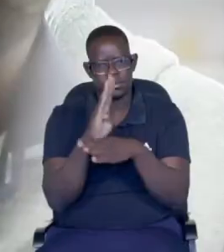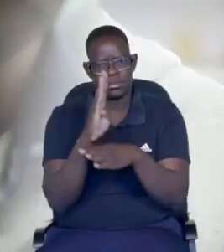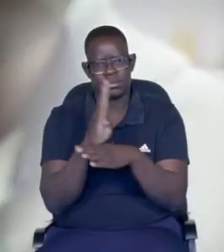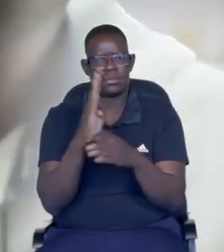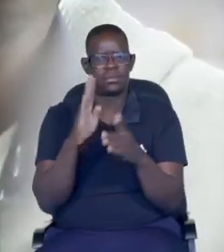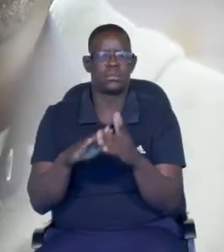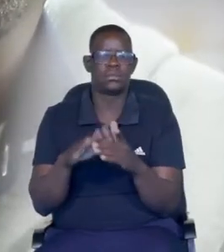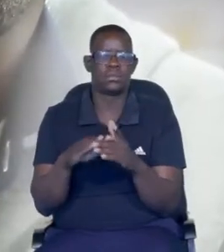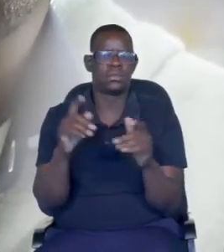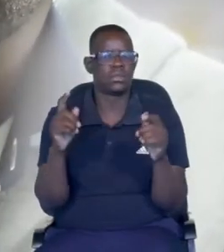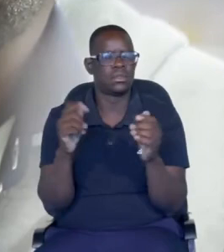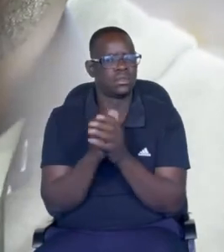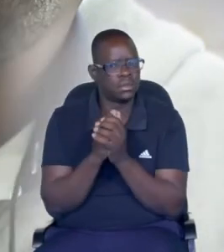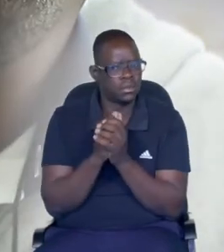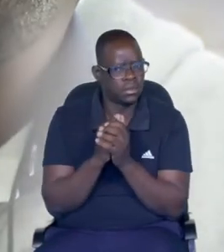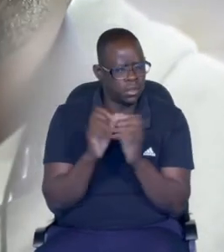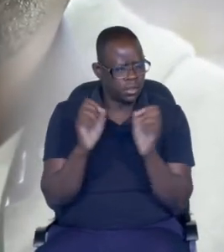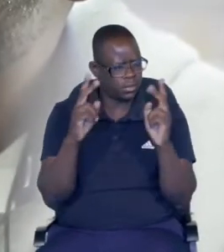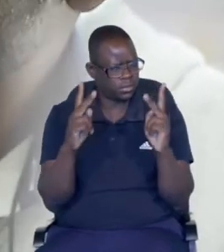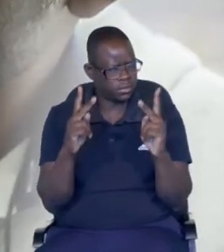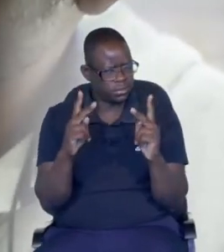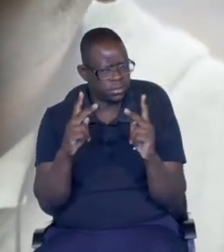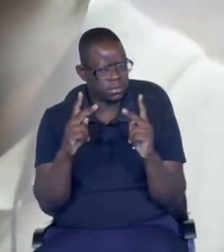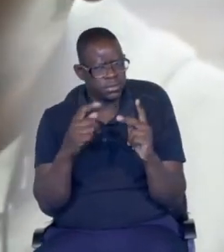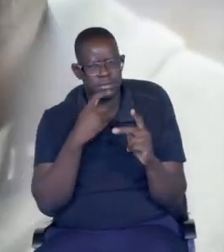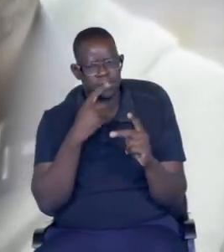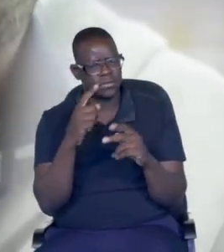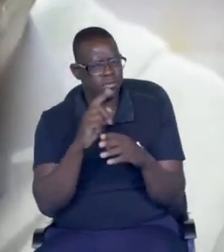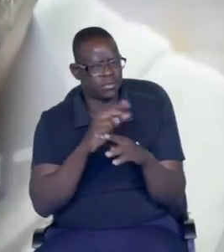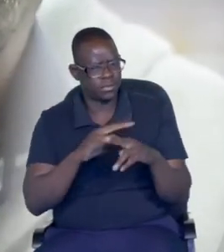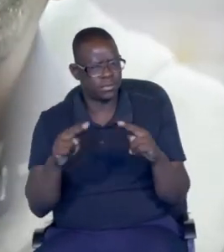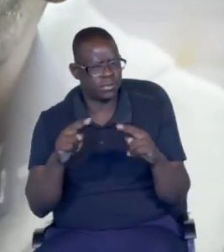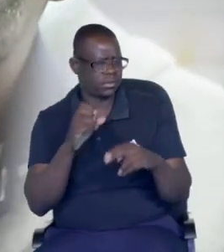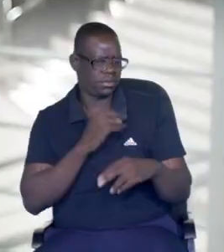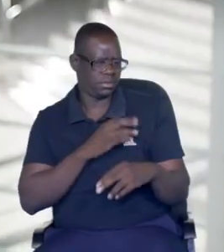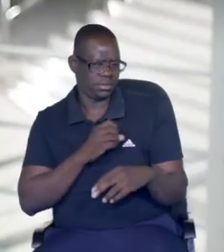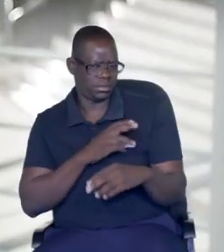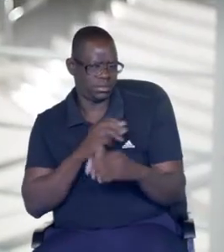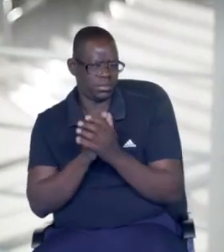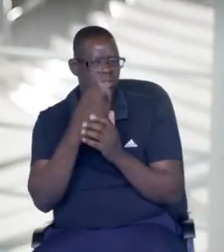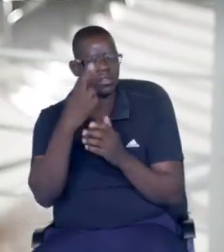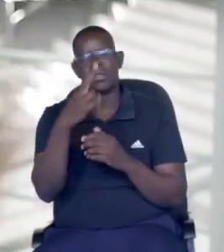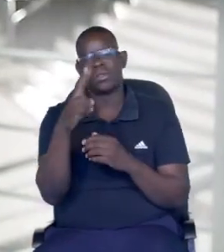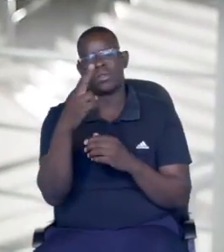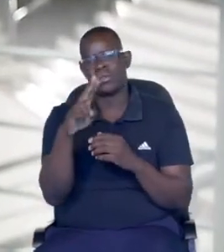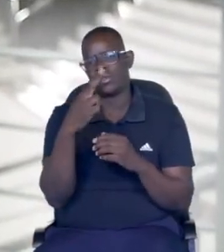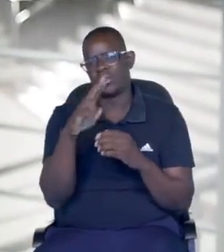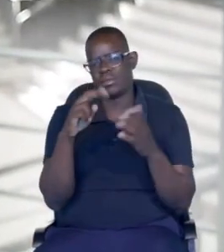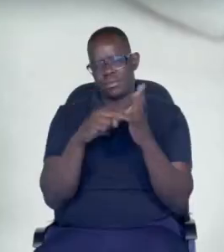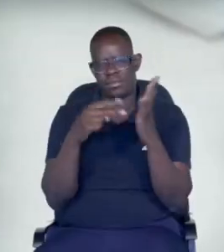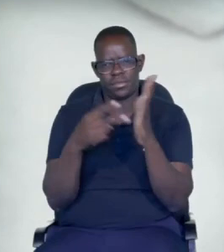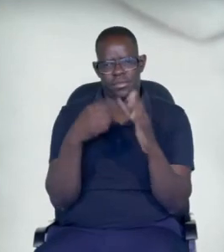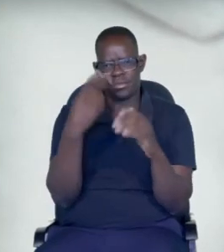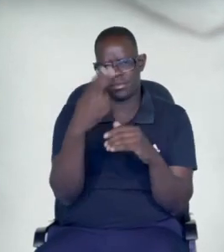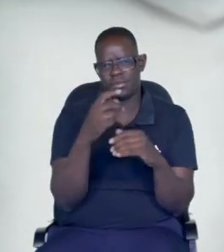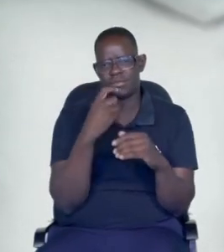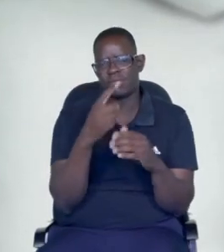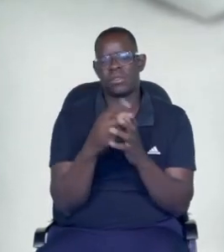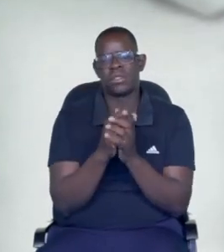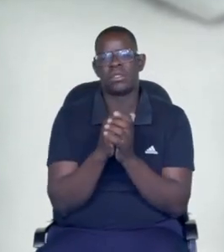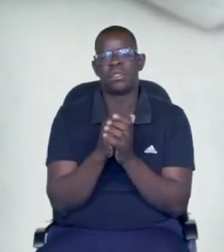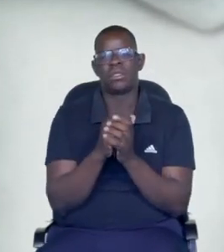business. Oh, like what? The way you say it, you're scaring me. No, that's not what I mean. What I mean